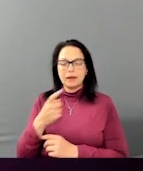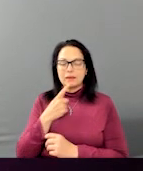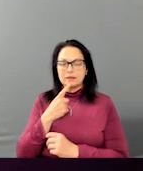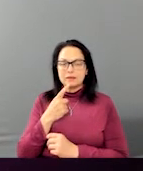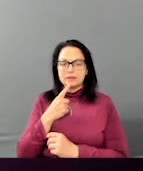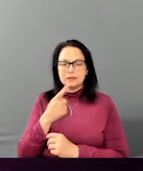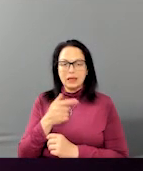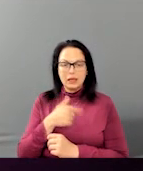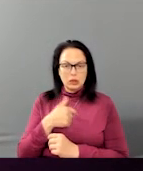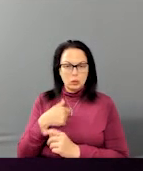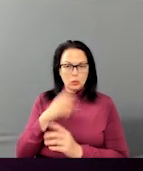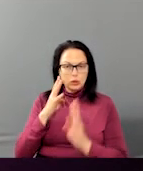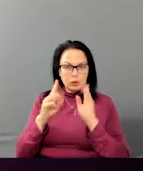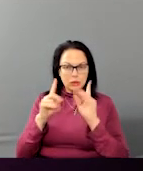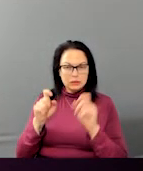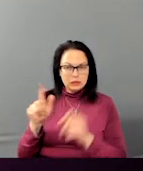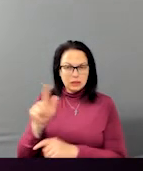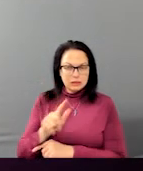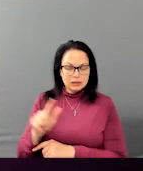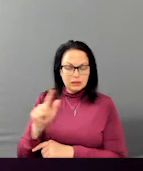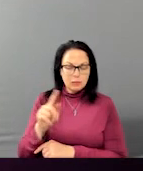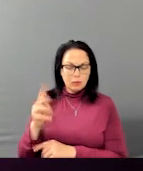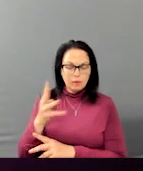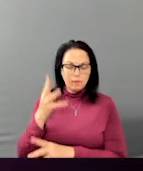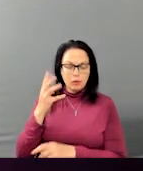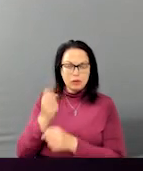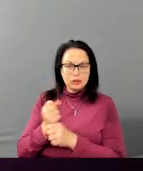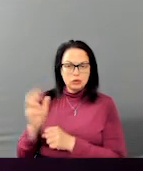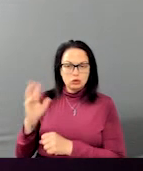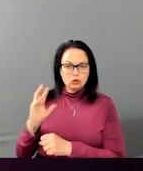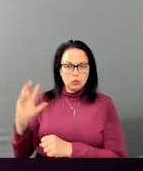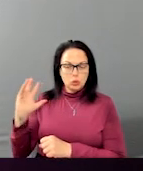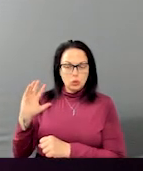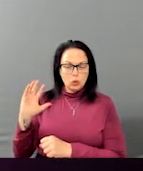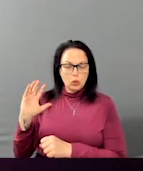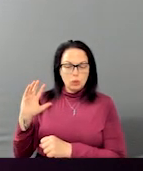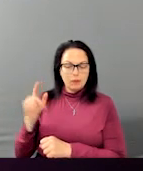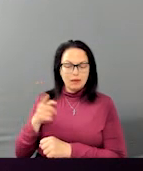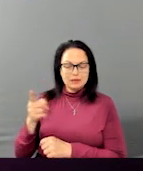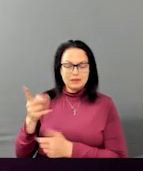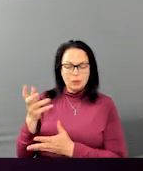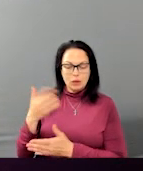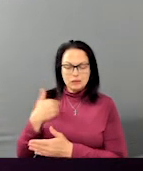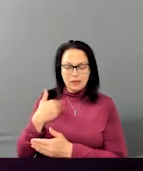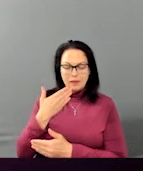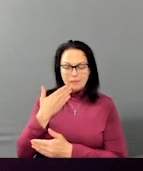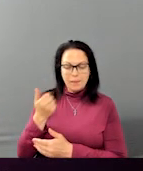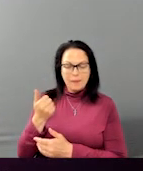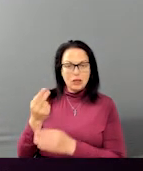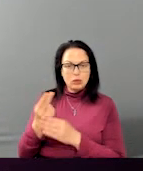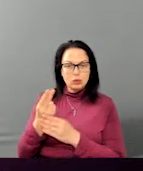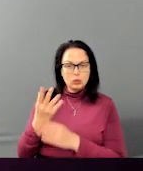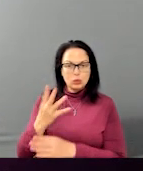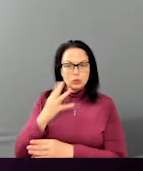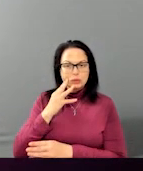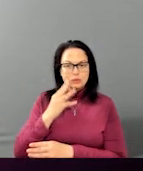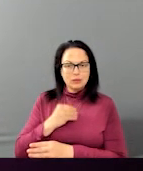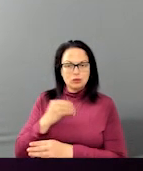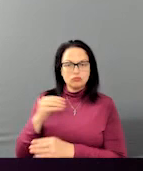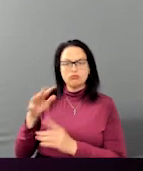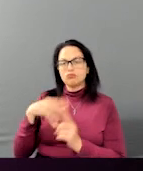React testing library about 4 years ago because he wanted to have a better user experience around